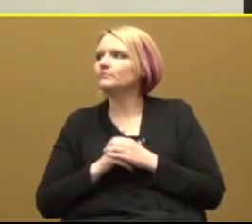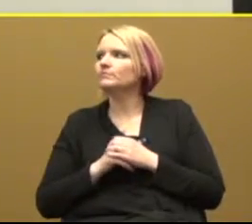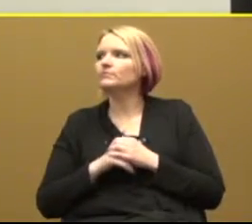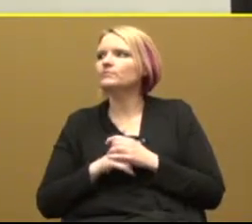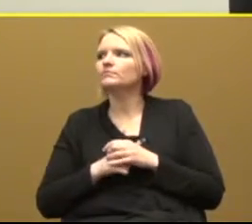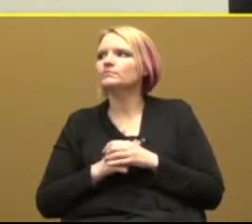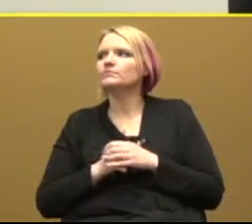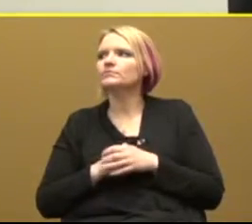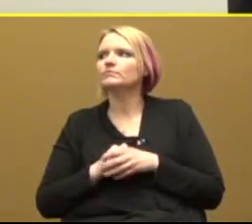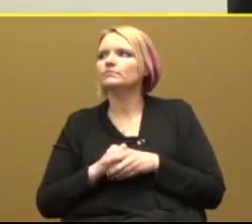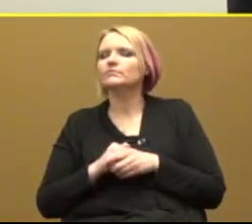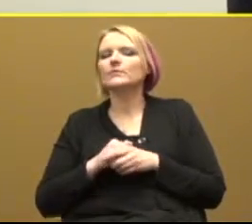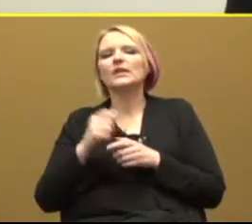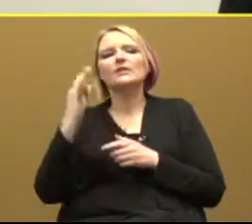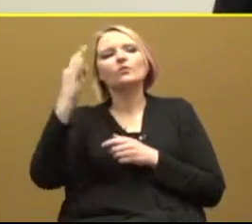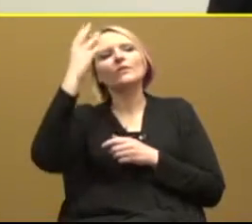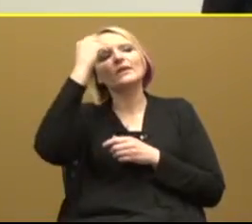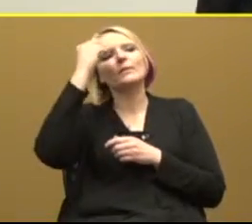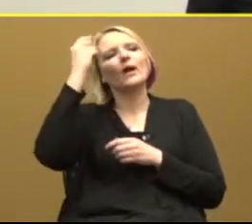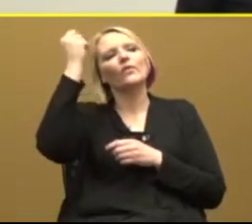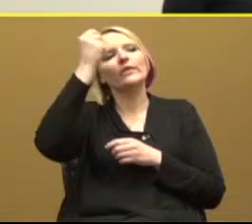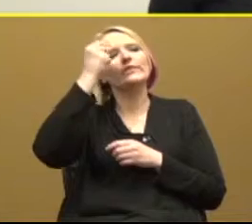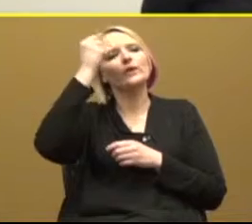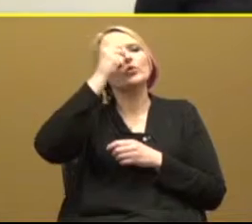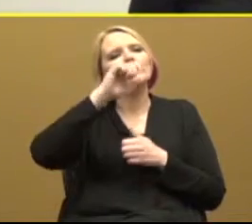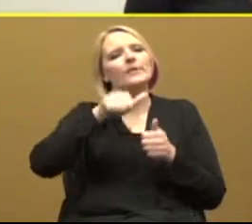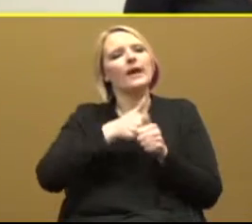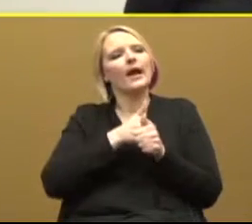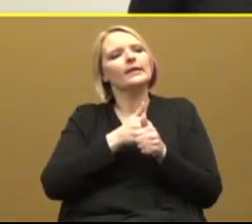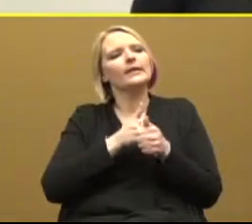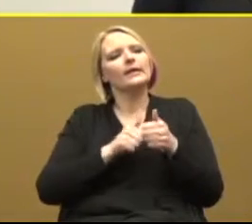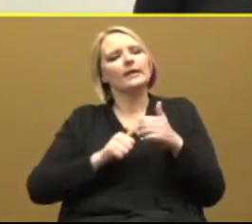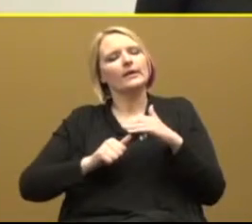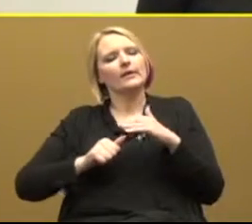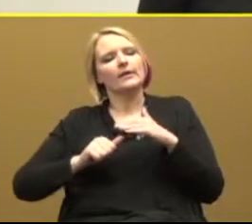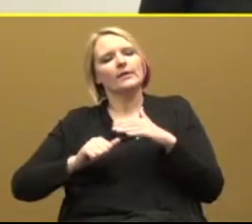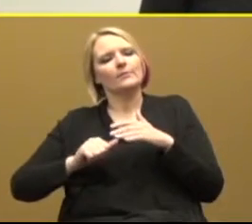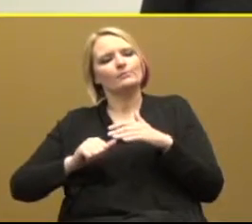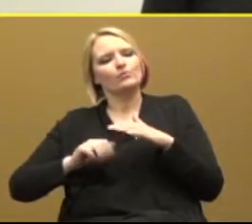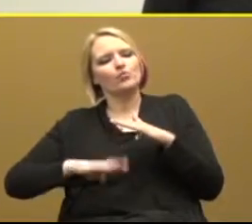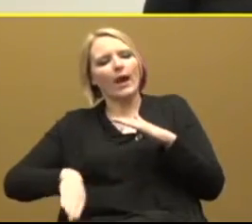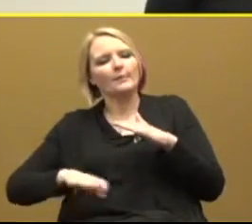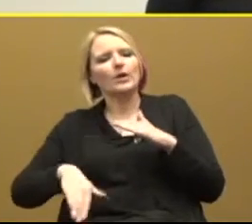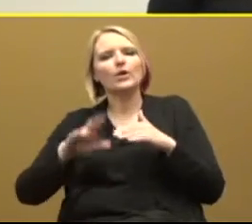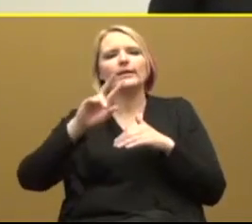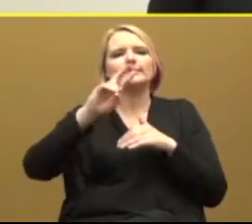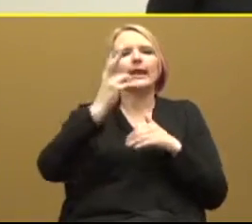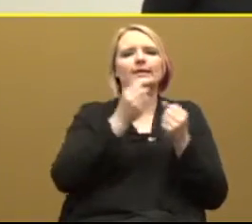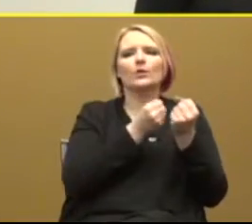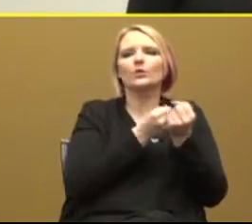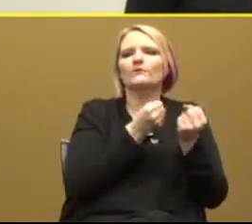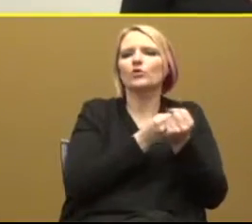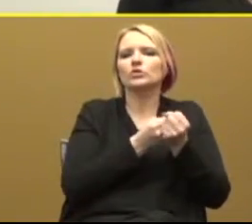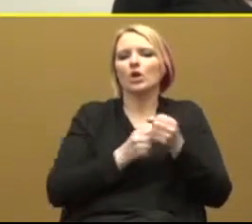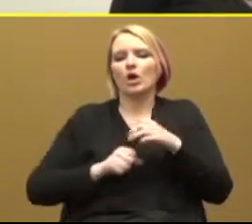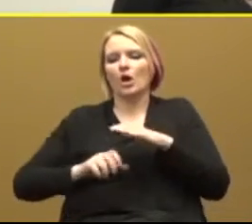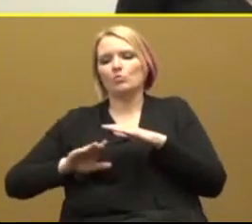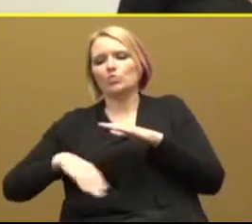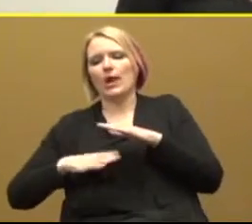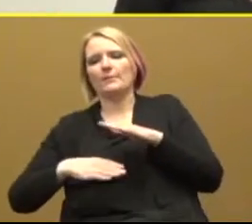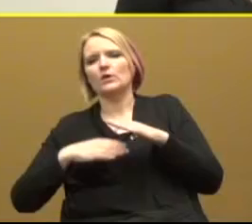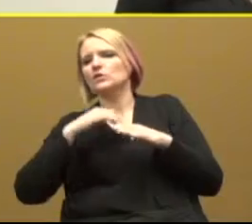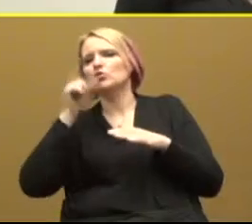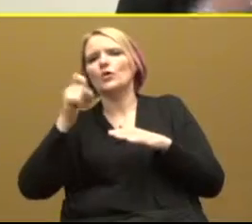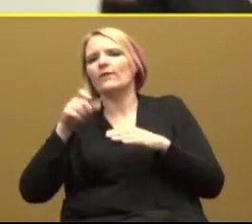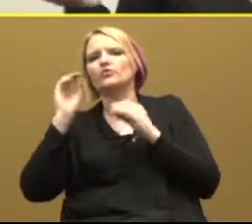And if you consider the theory behind primary and secondary reinforcers, primary reinforcers don't have to